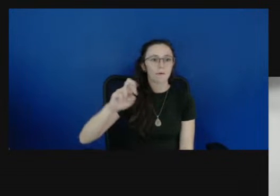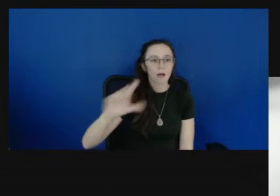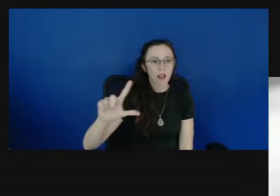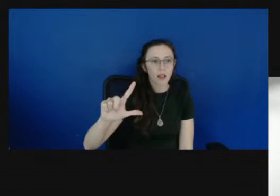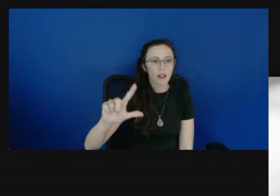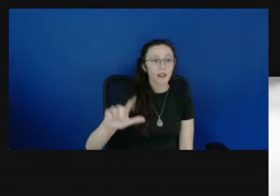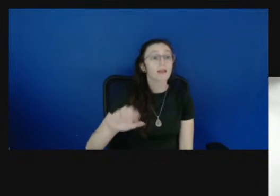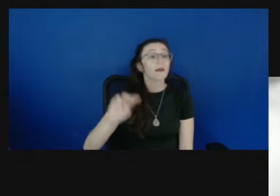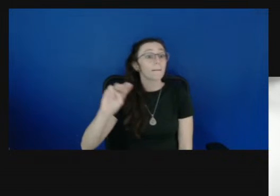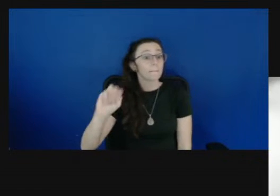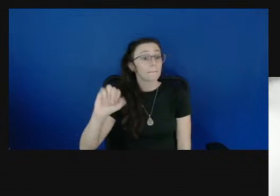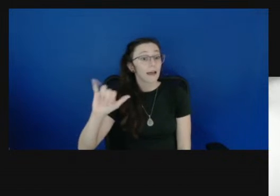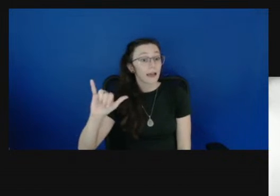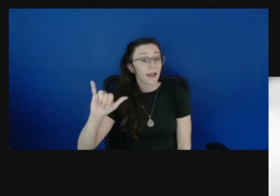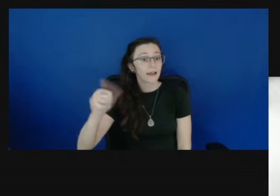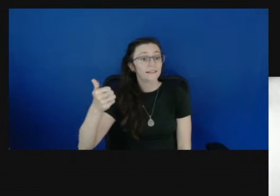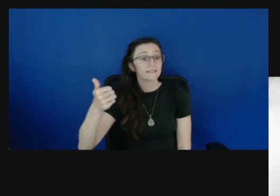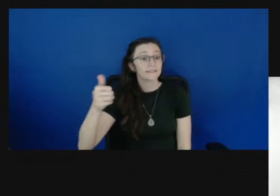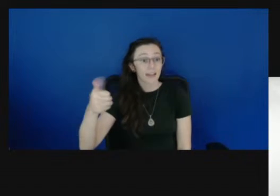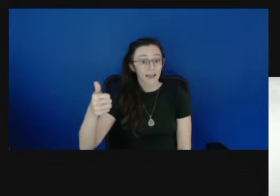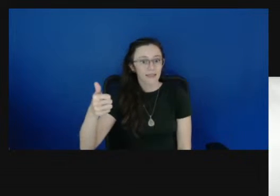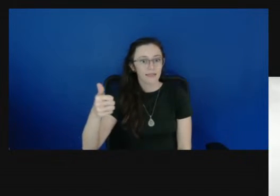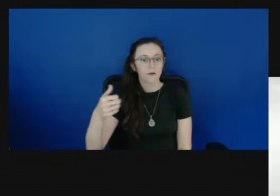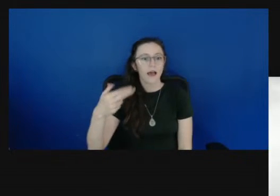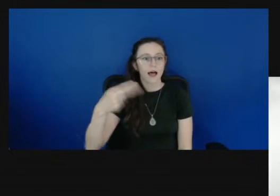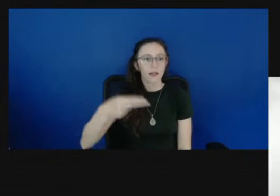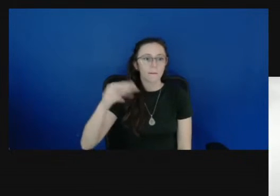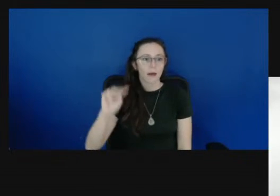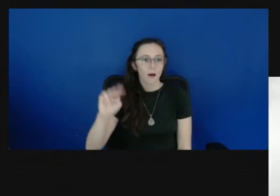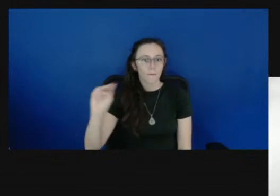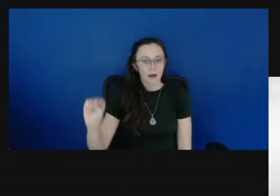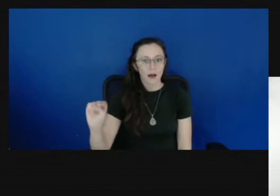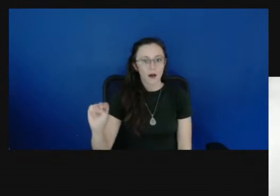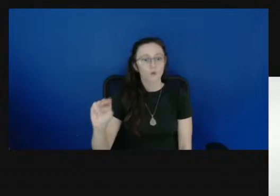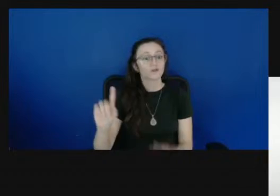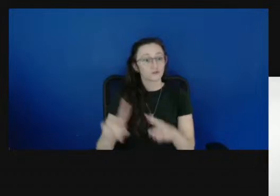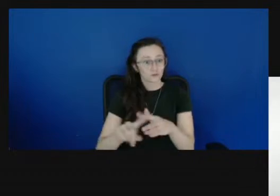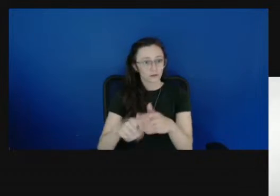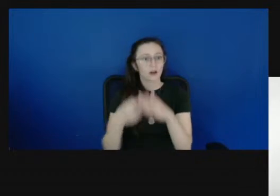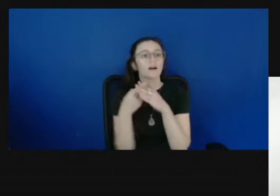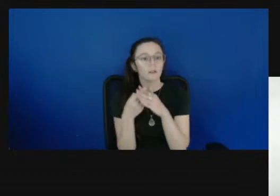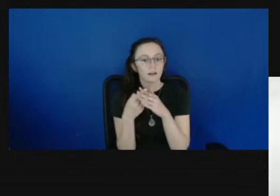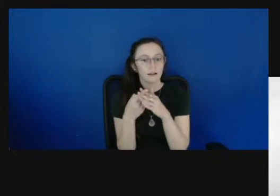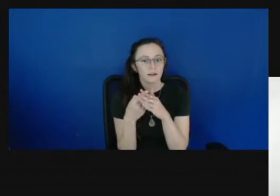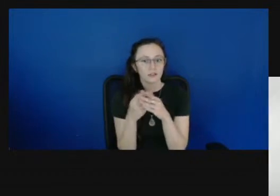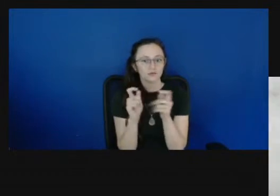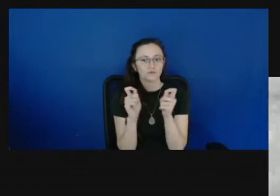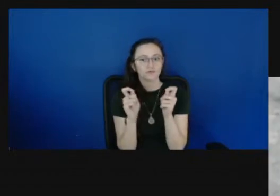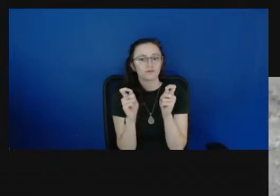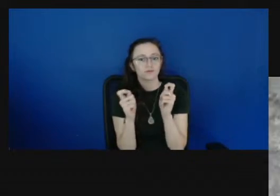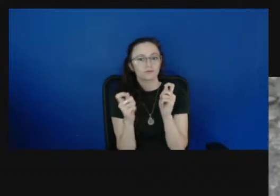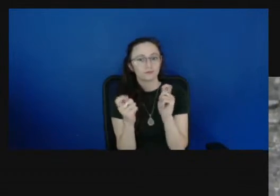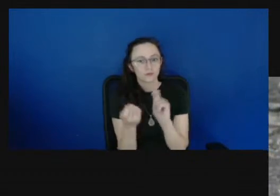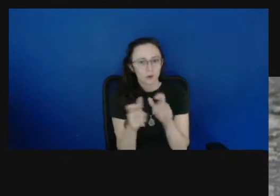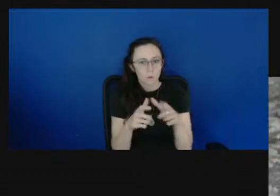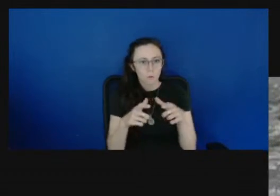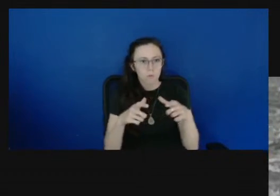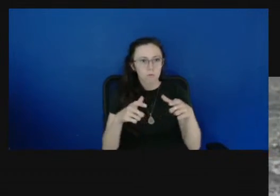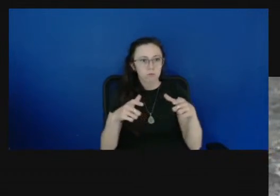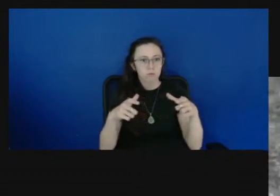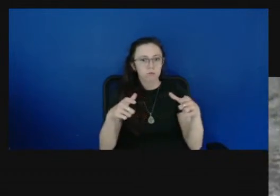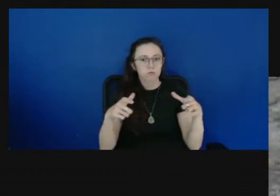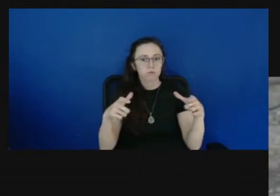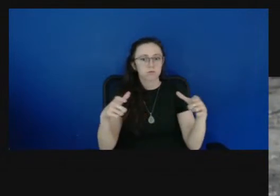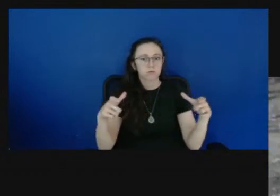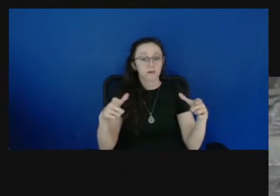at Halemaumau there began great avalanchings inward and widening of the pit. On about the